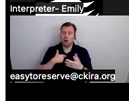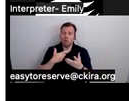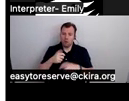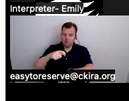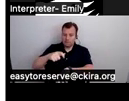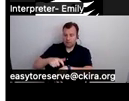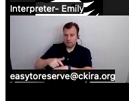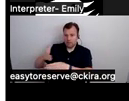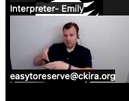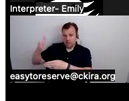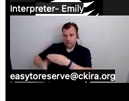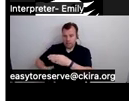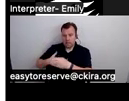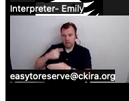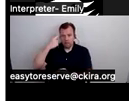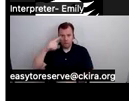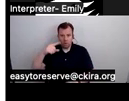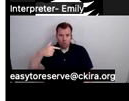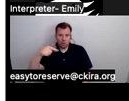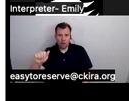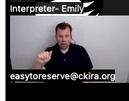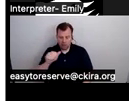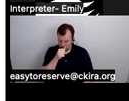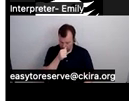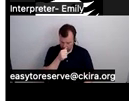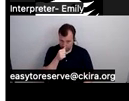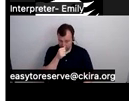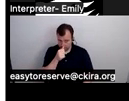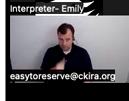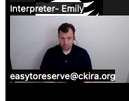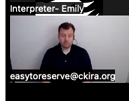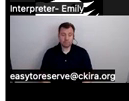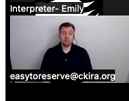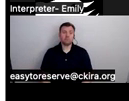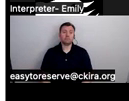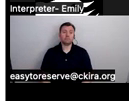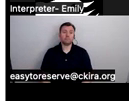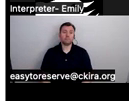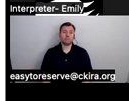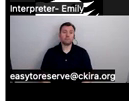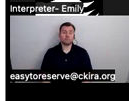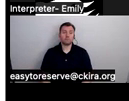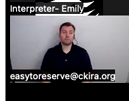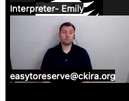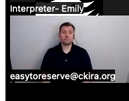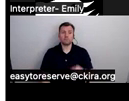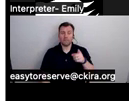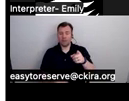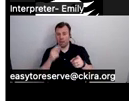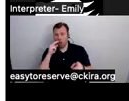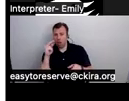for some Q&A. Okay, so the first set of slides I'm going to show you just give you